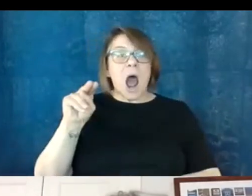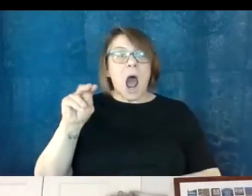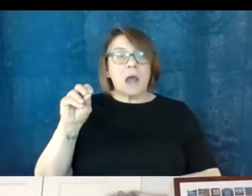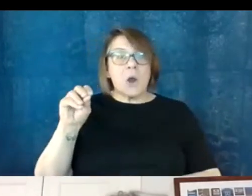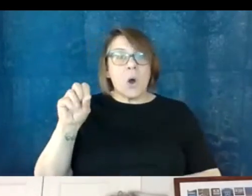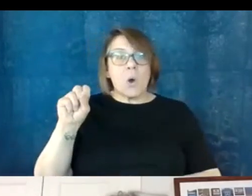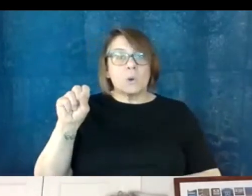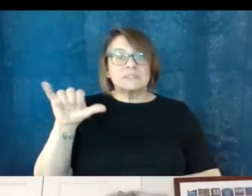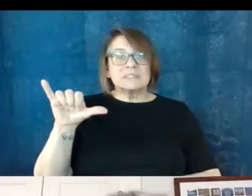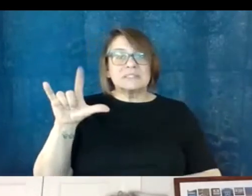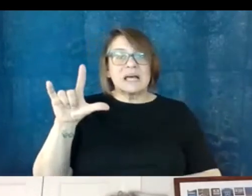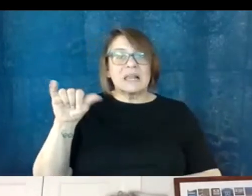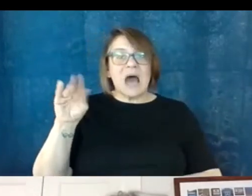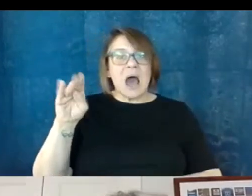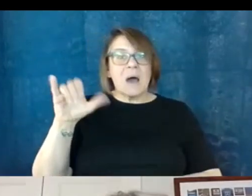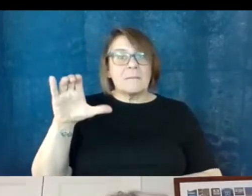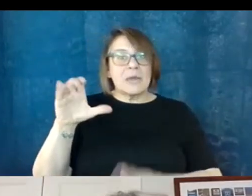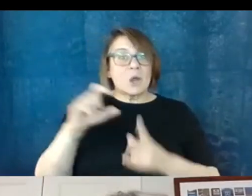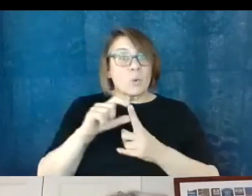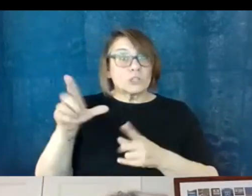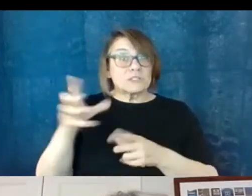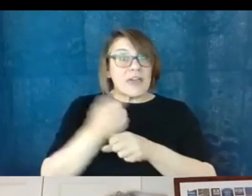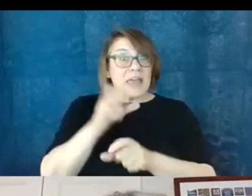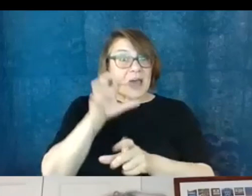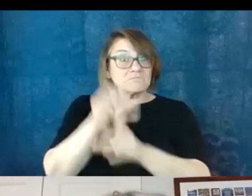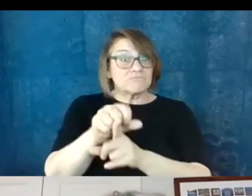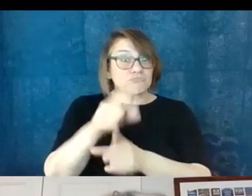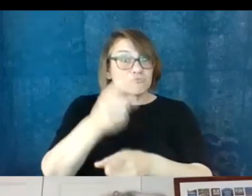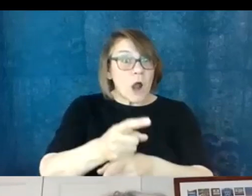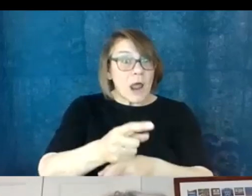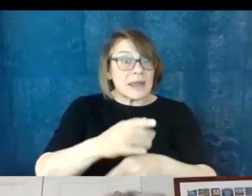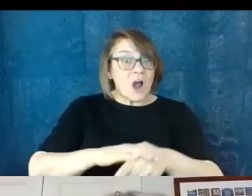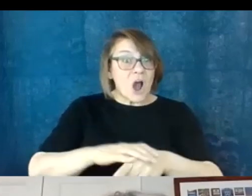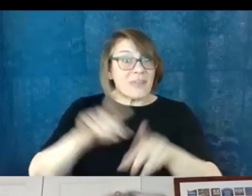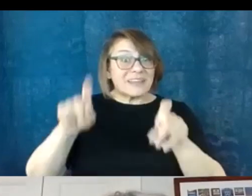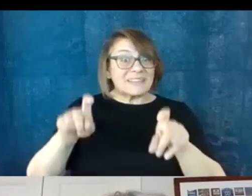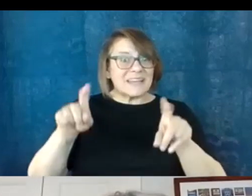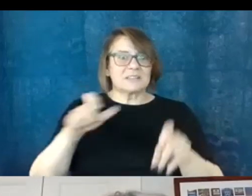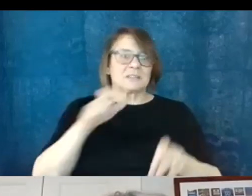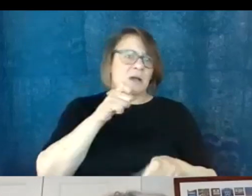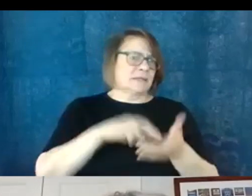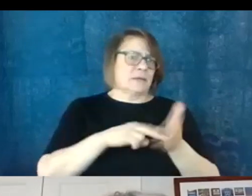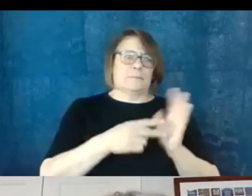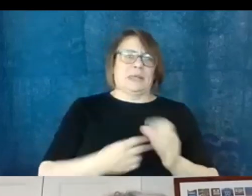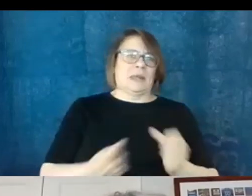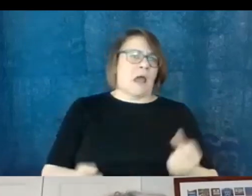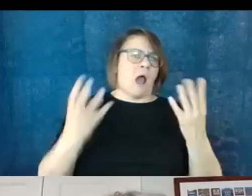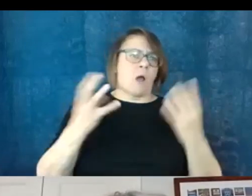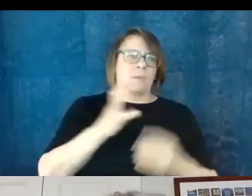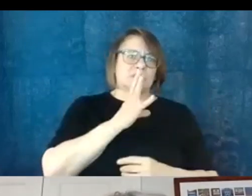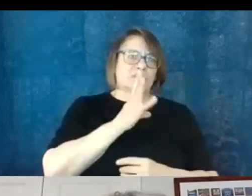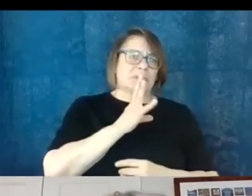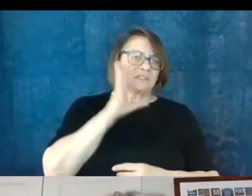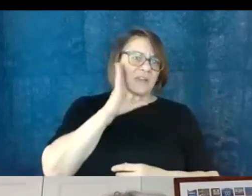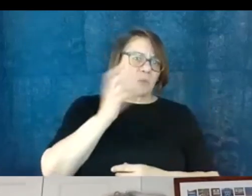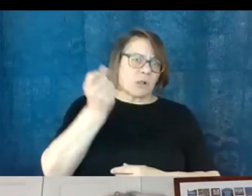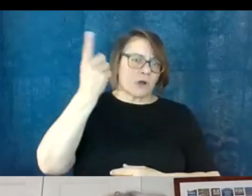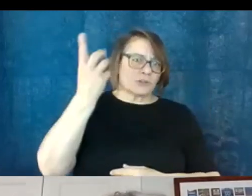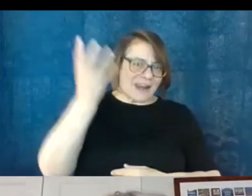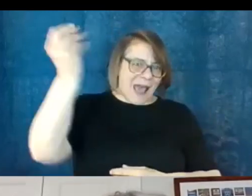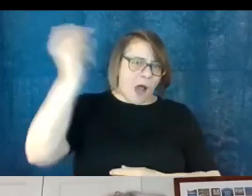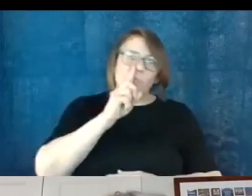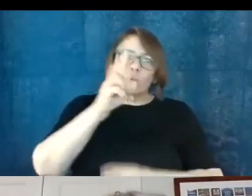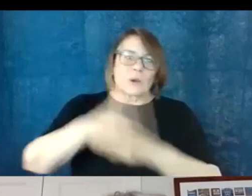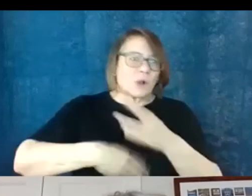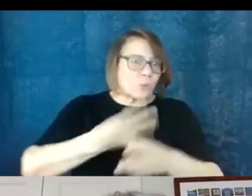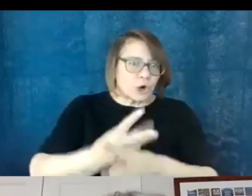get right on a word recognition test does not mean the percent of speech that they will understand successfully out in the real world. Why